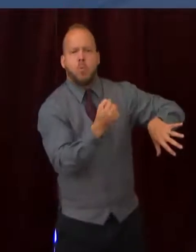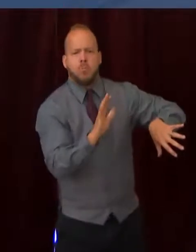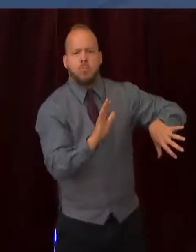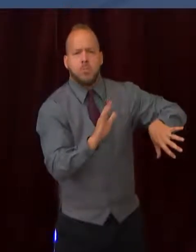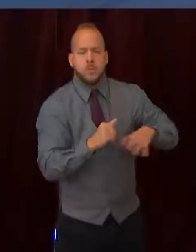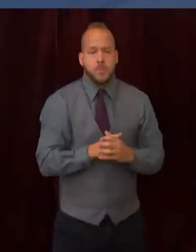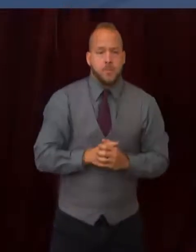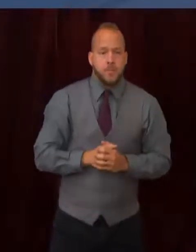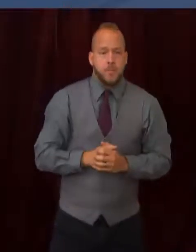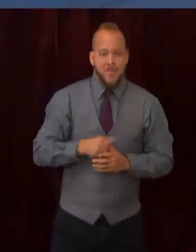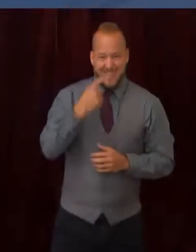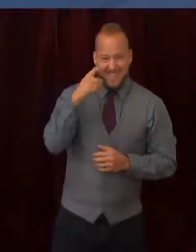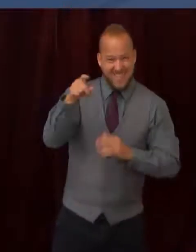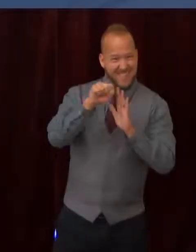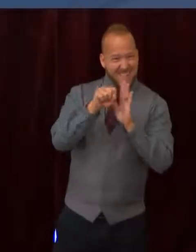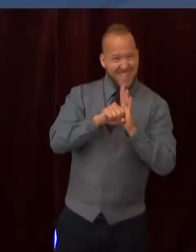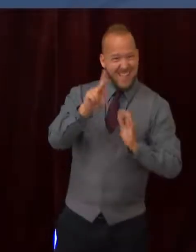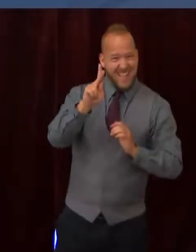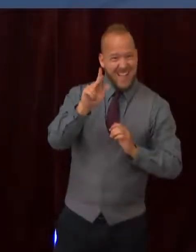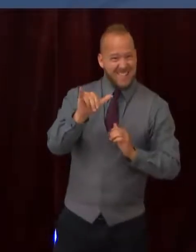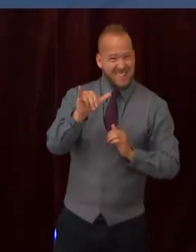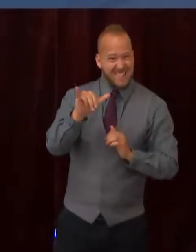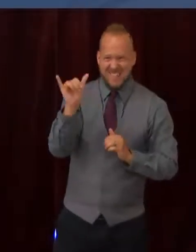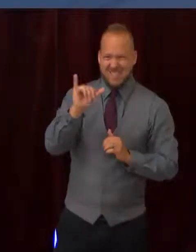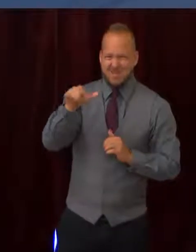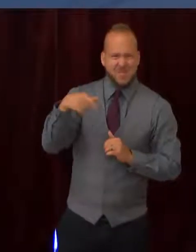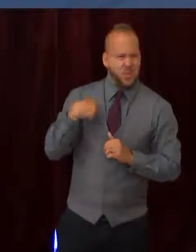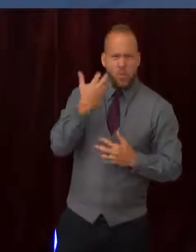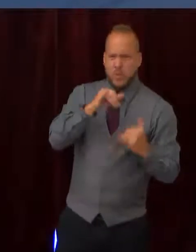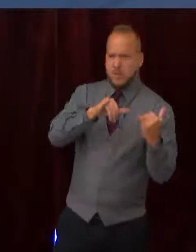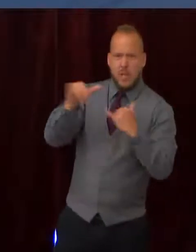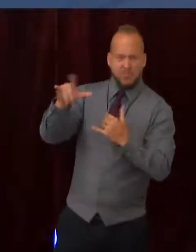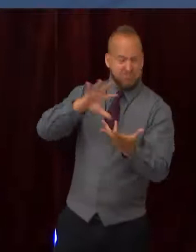Your question about accountability,